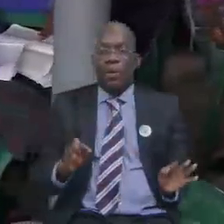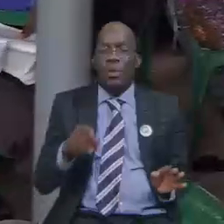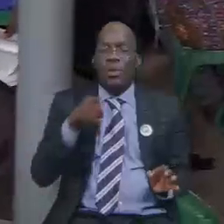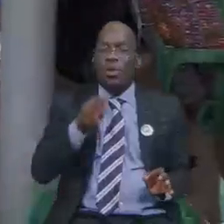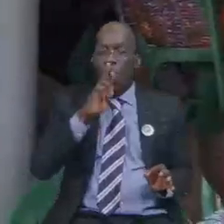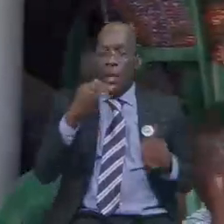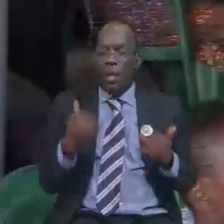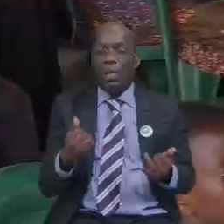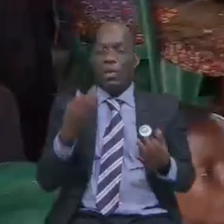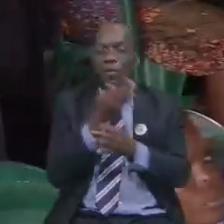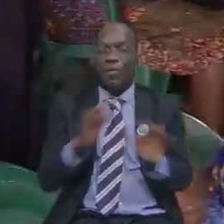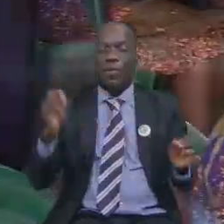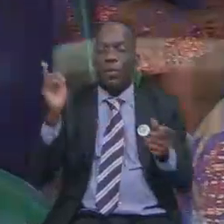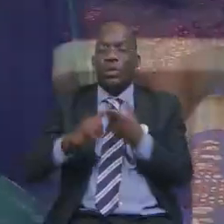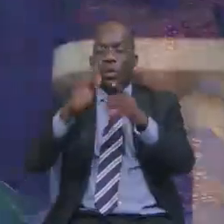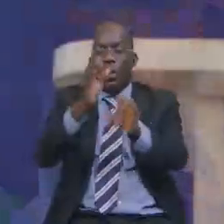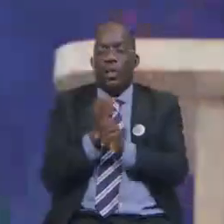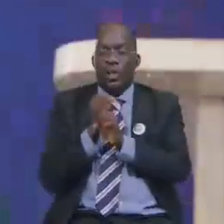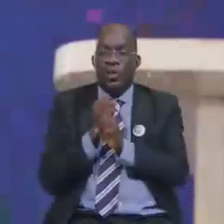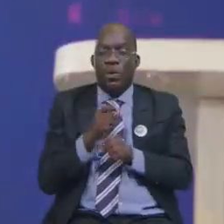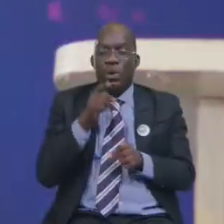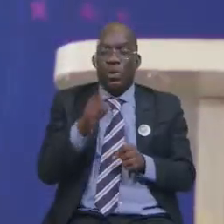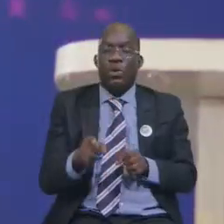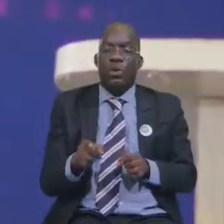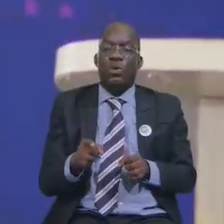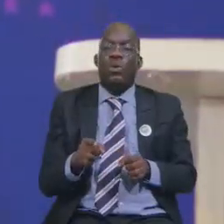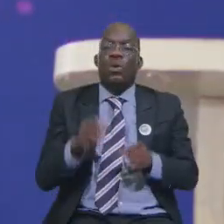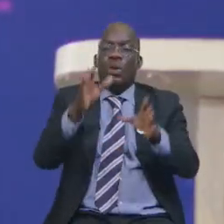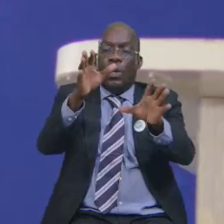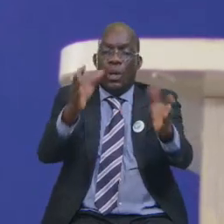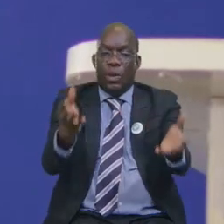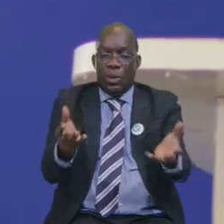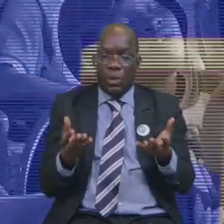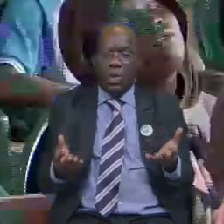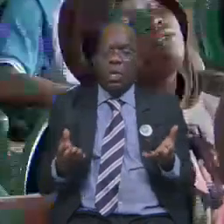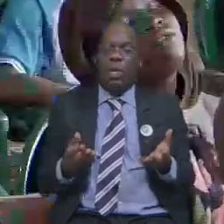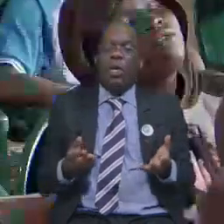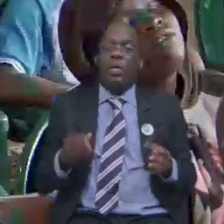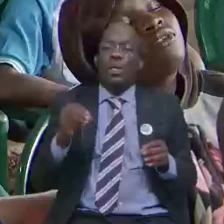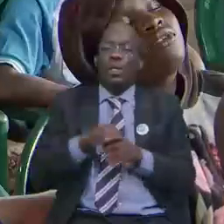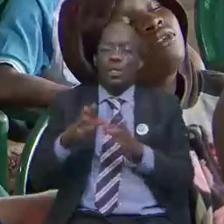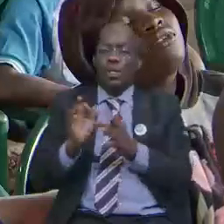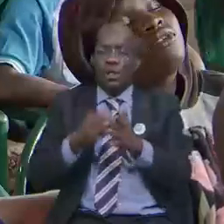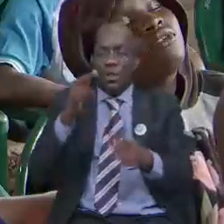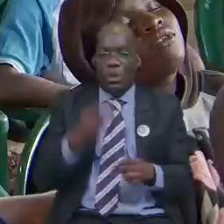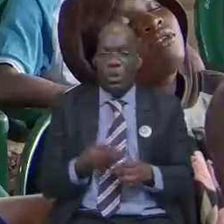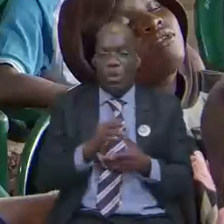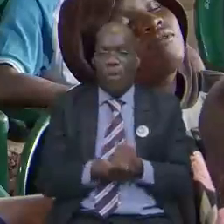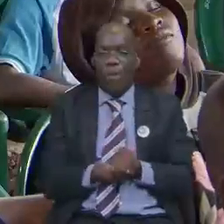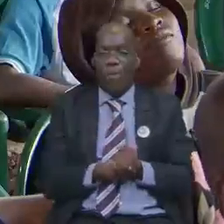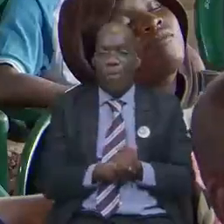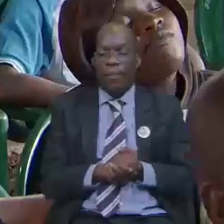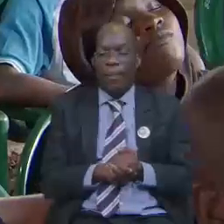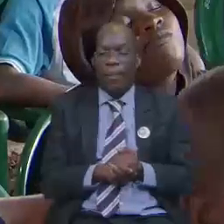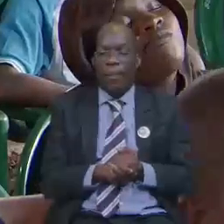to achieve. You aspire and you achieve in Jesus' name. Hey, look